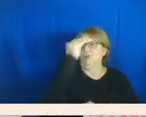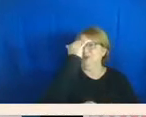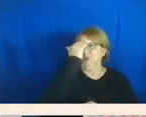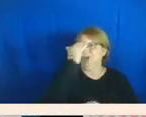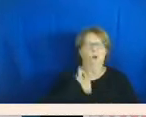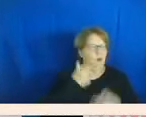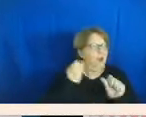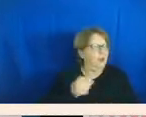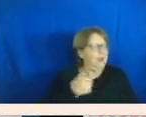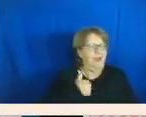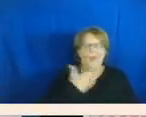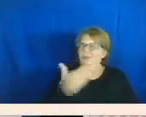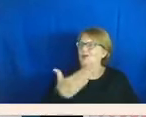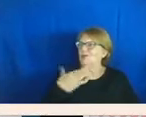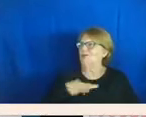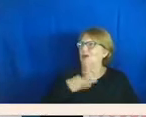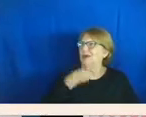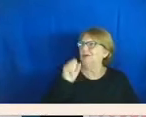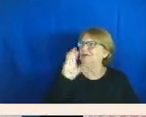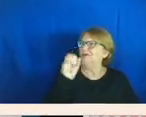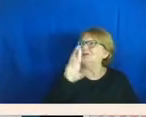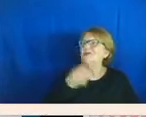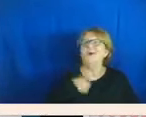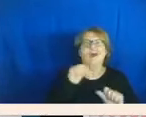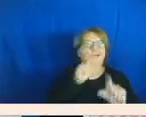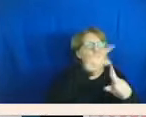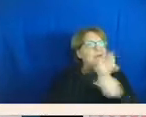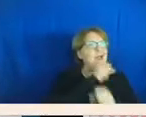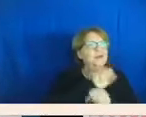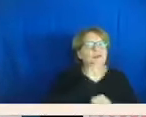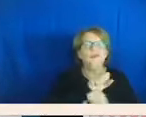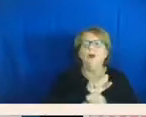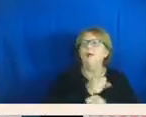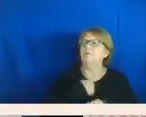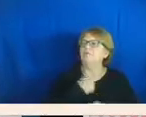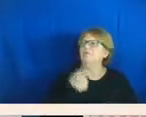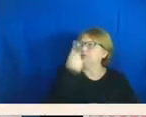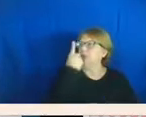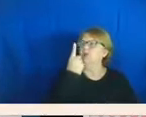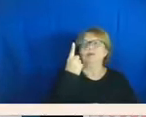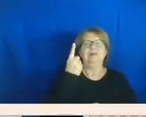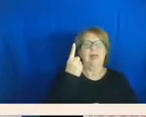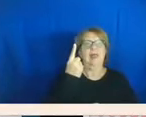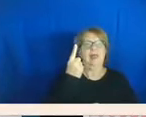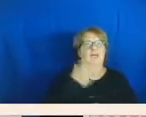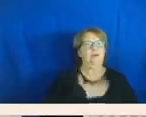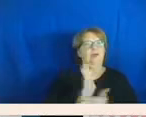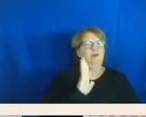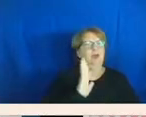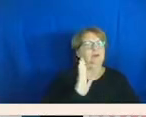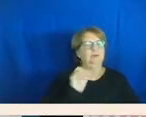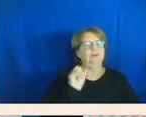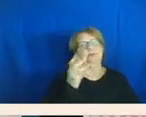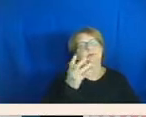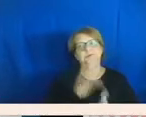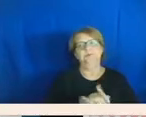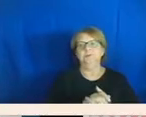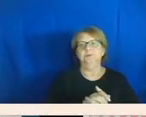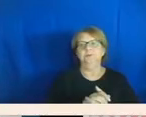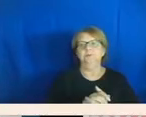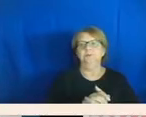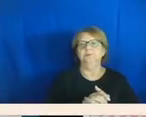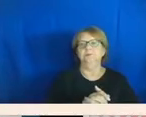score. Hey, I can go get a job. I understand my rights. So, especially with those